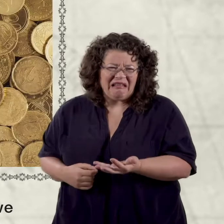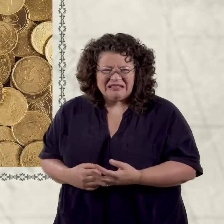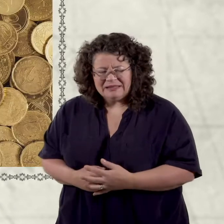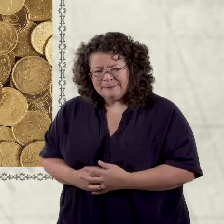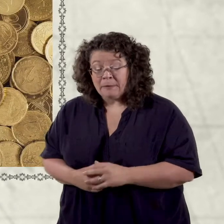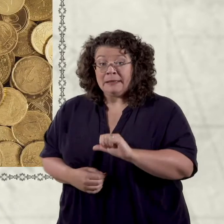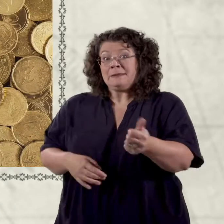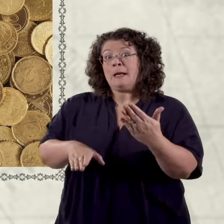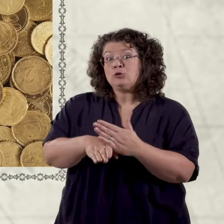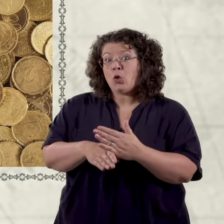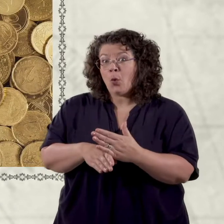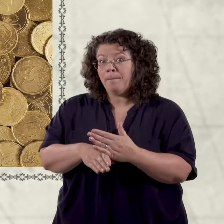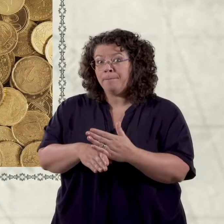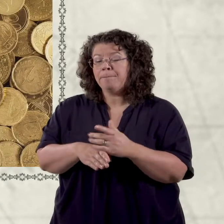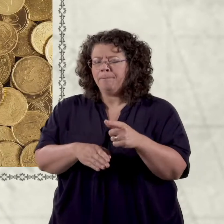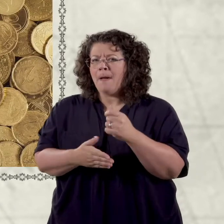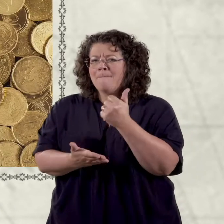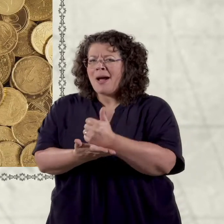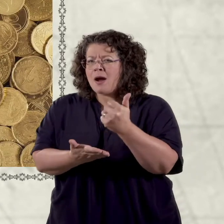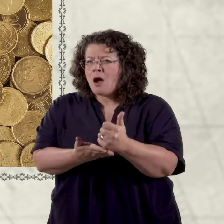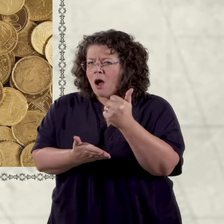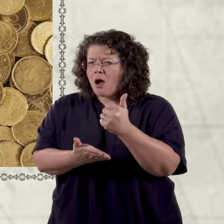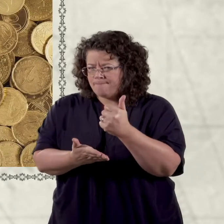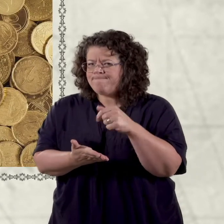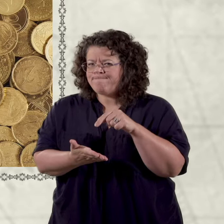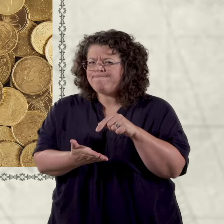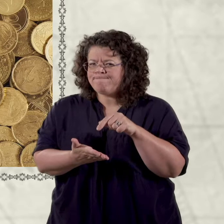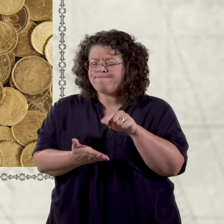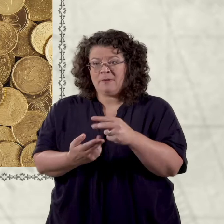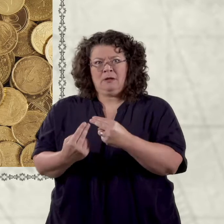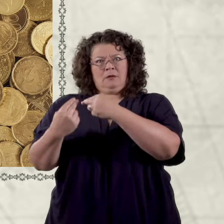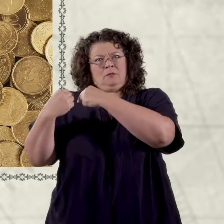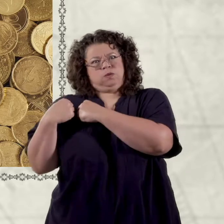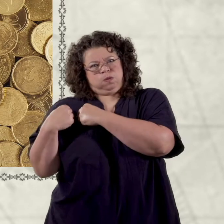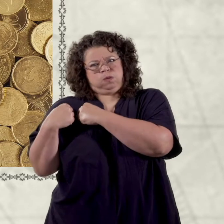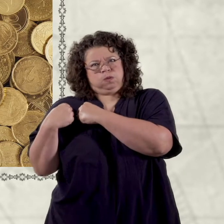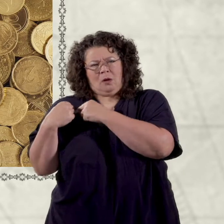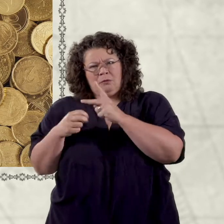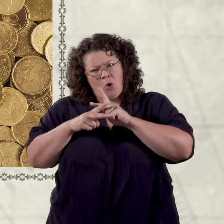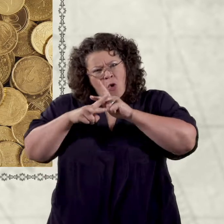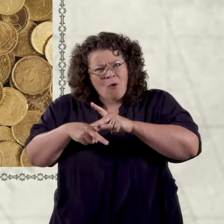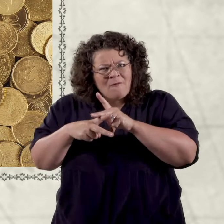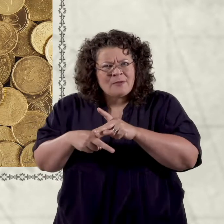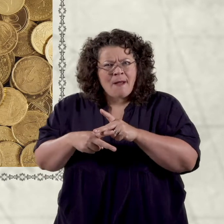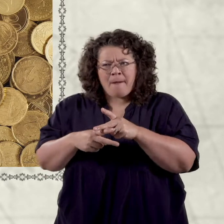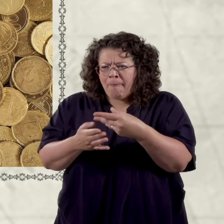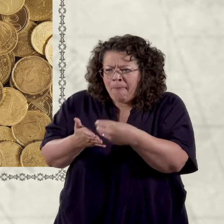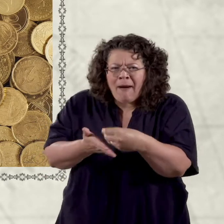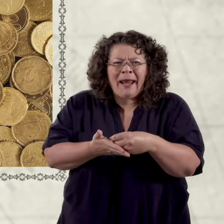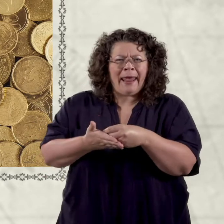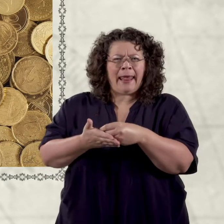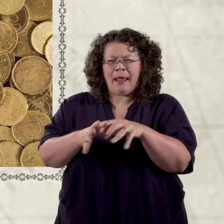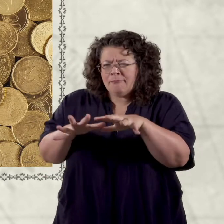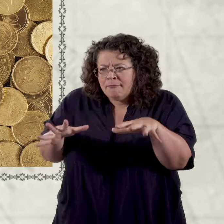The next job is a very important one. That of the banker. Yes, the banker would look after all the money, all the